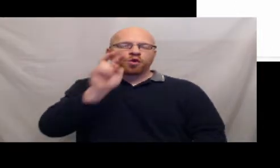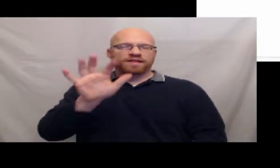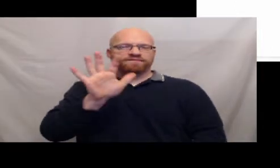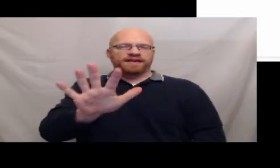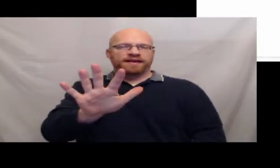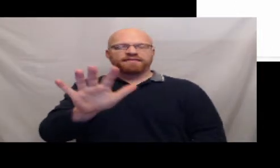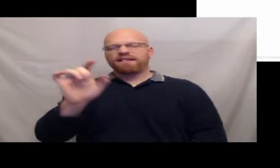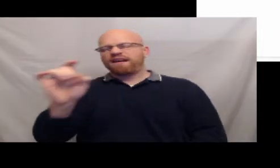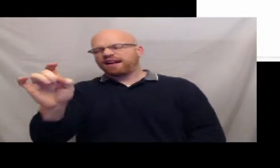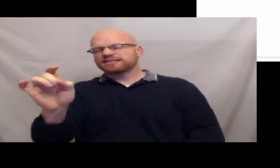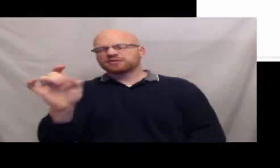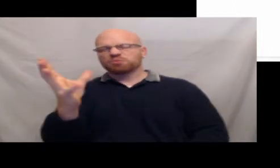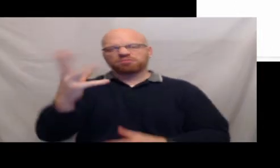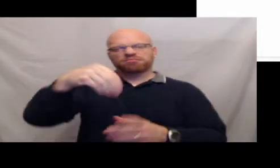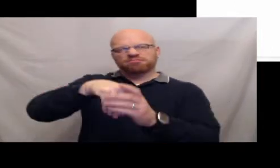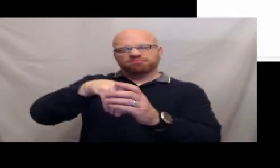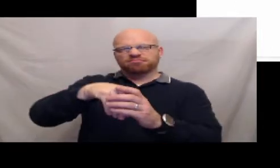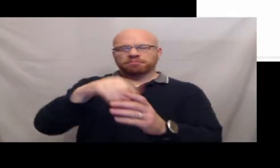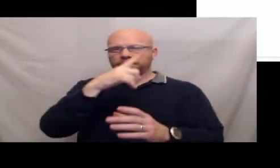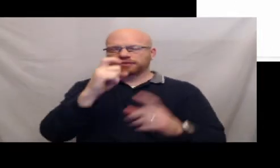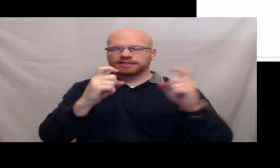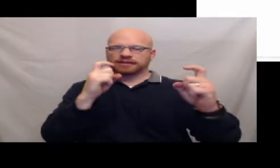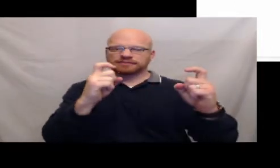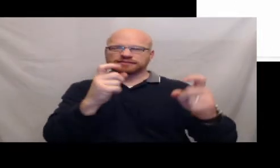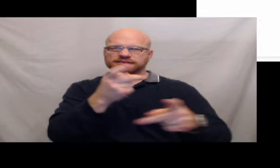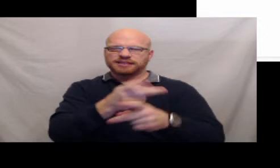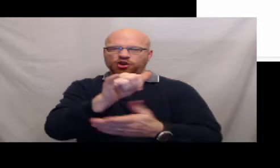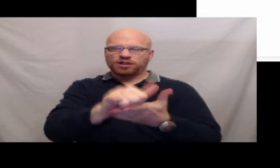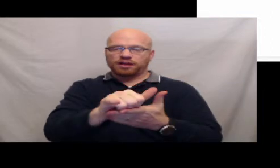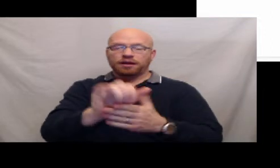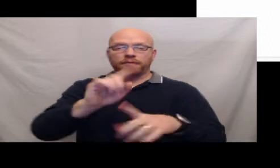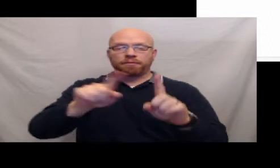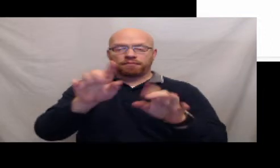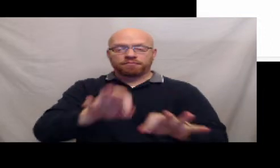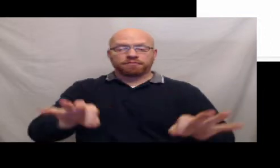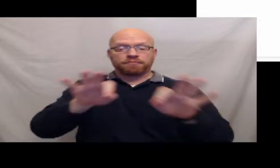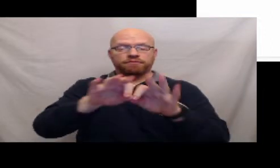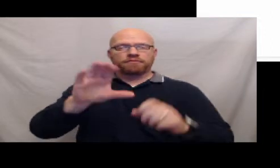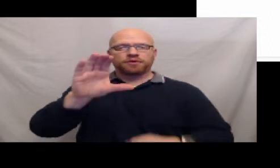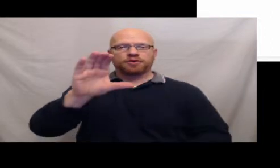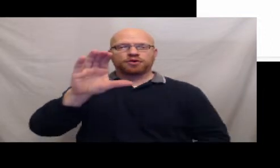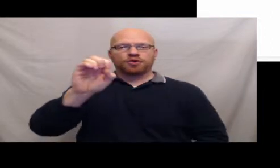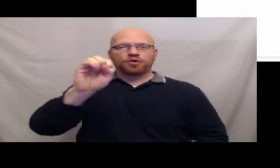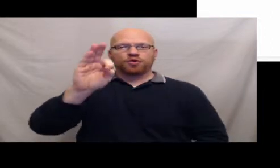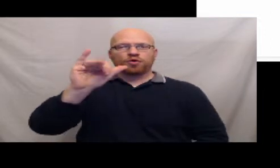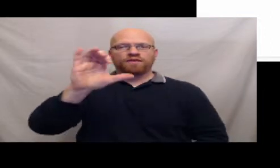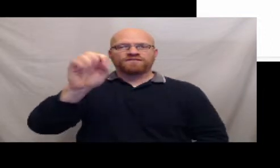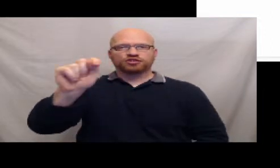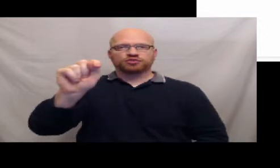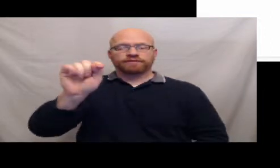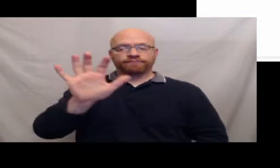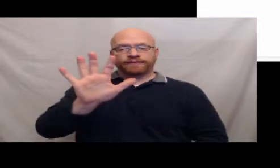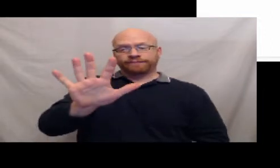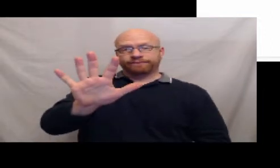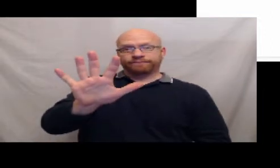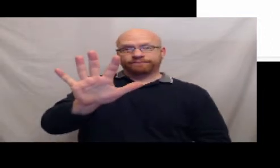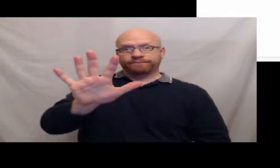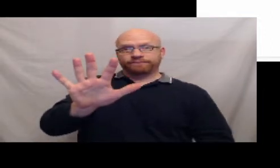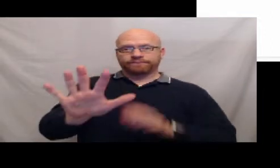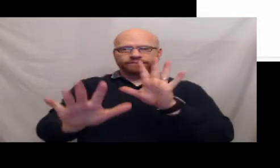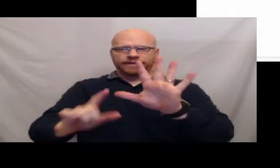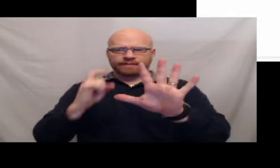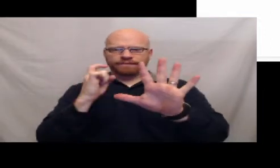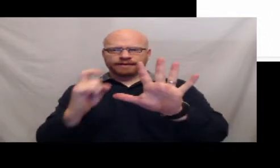For now, we're going to look at the positive, well, 5x, and the coefficient being 5. The important thing is, the x is always there for